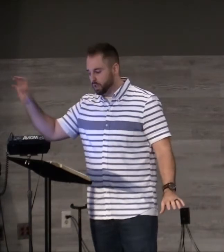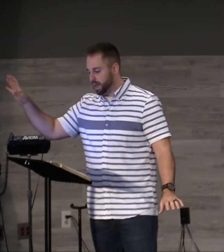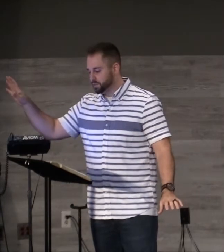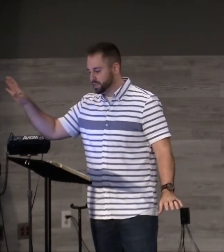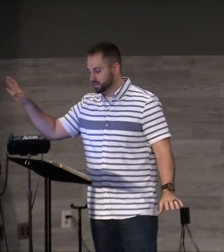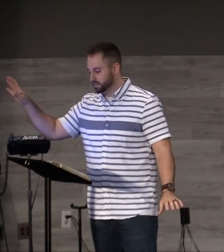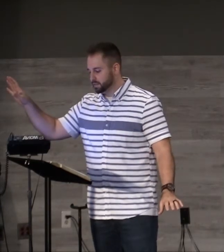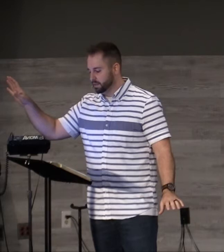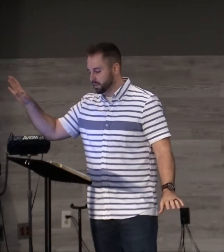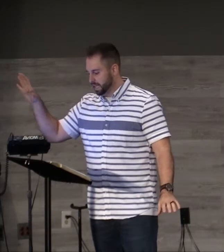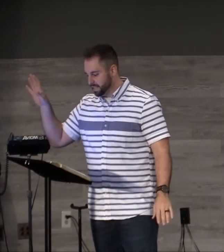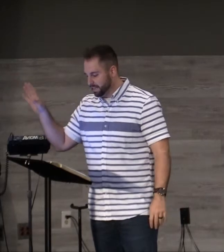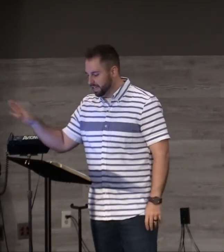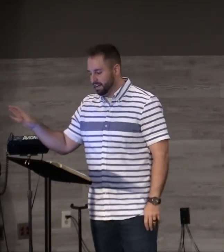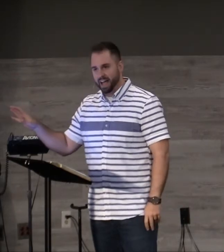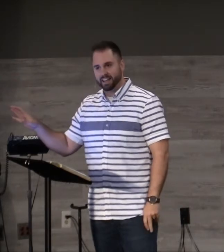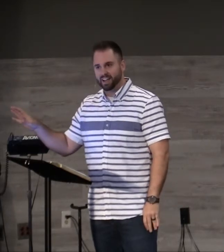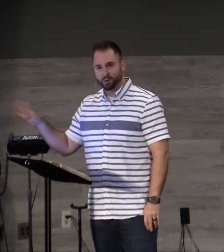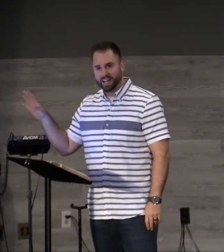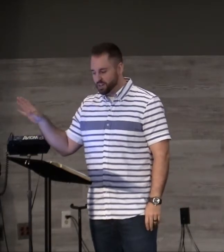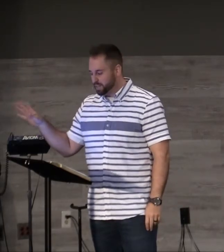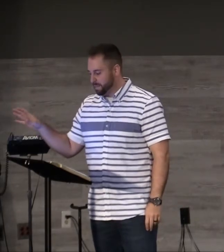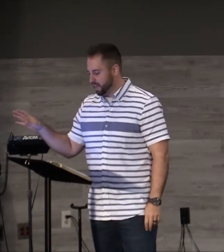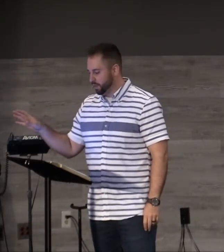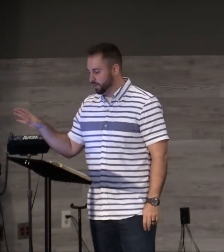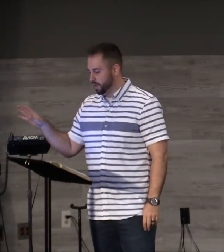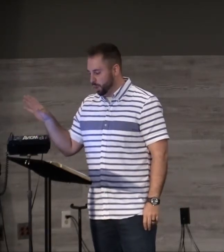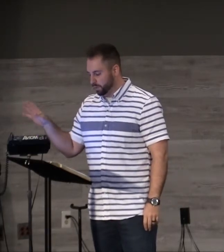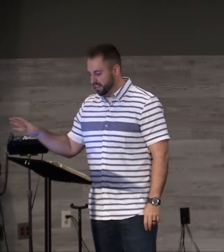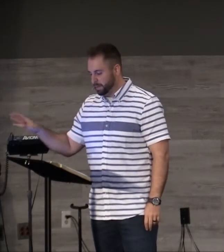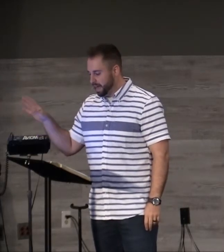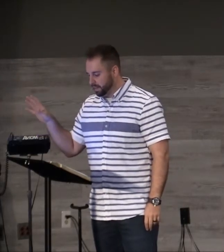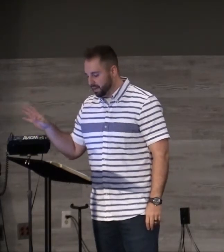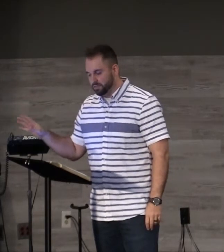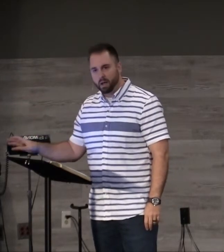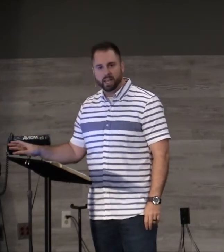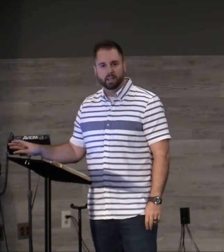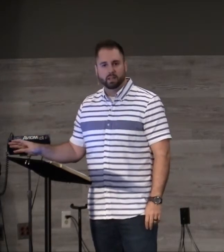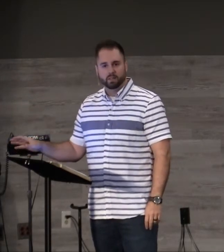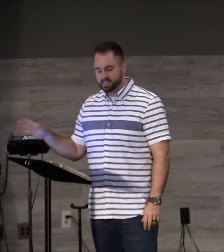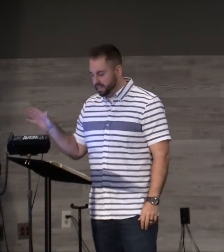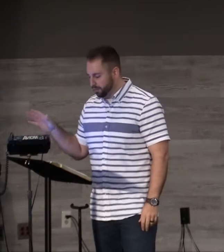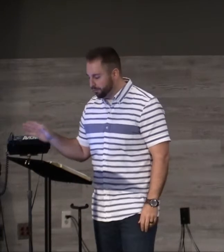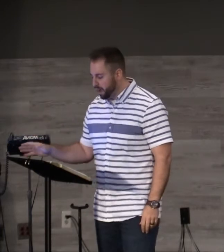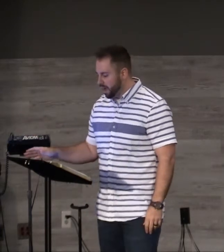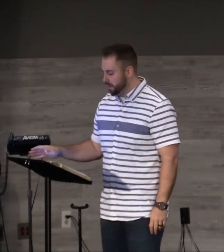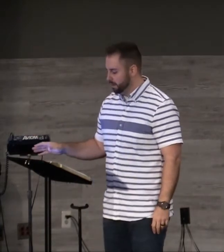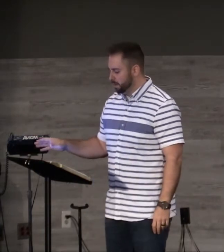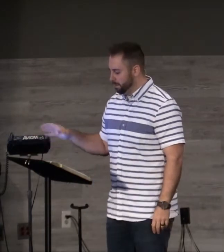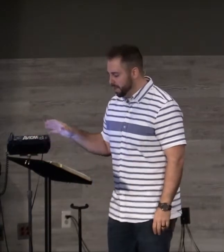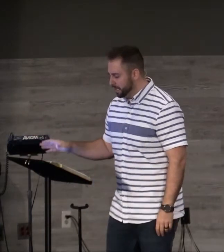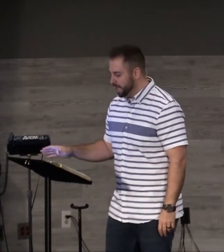to follow after Jesus. It's like Levi, otherwise known as Matthew, who left behind the love of money, the sin of